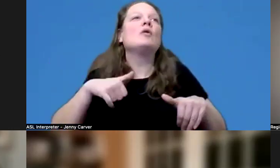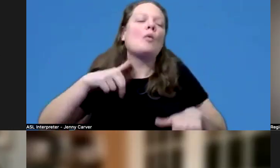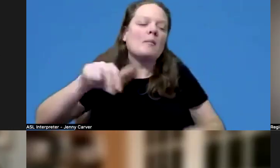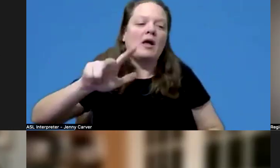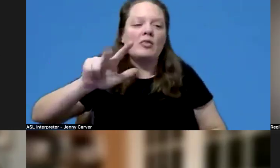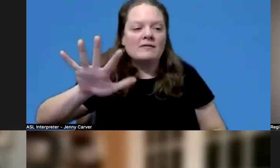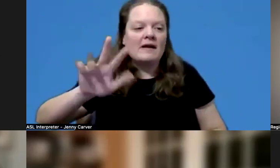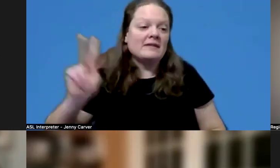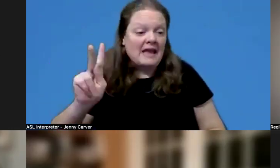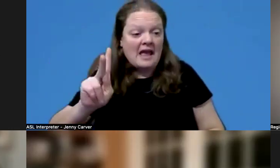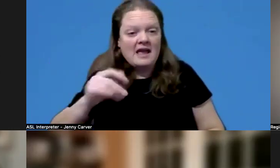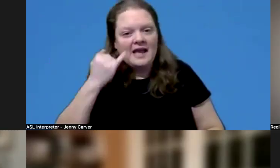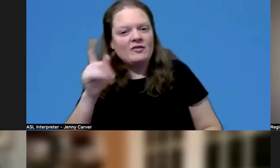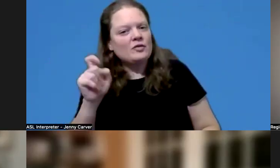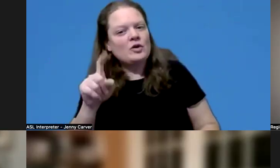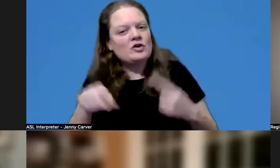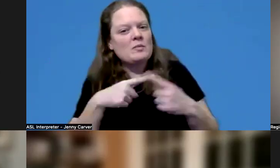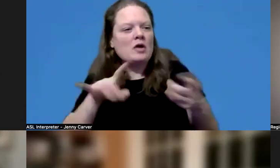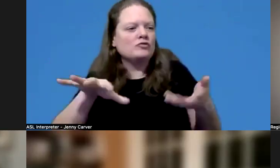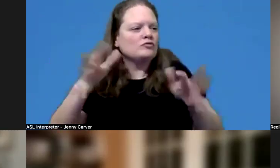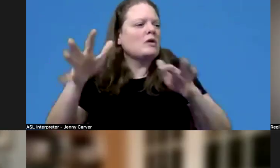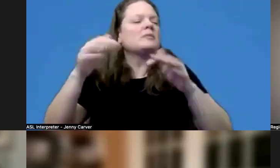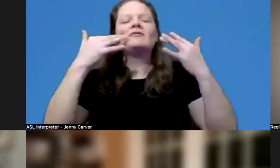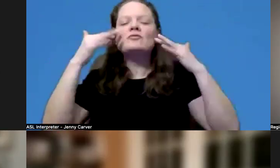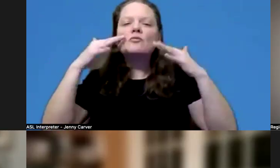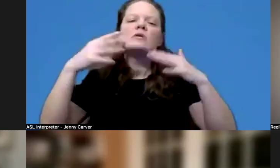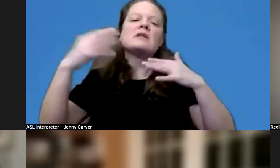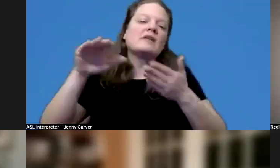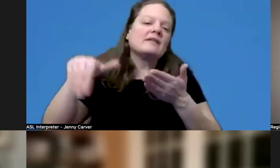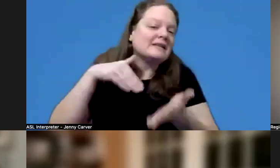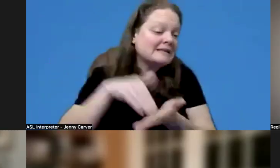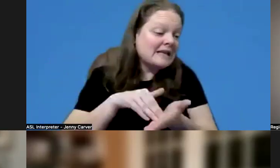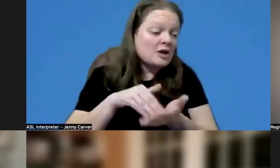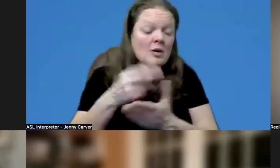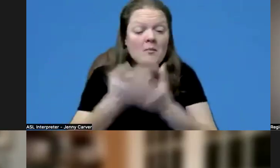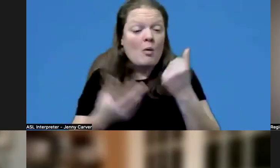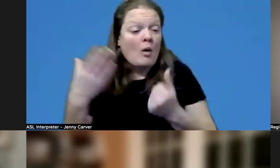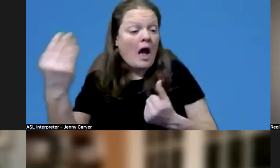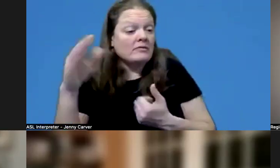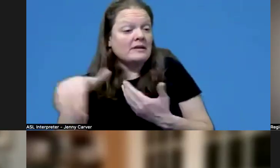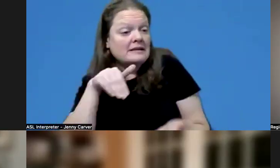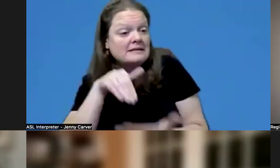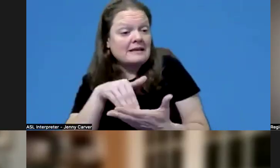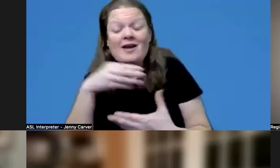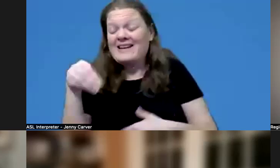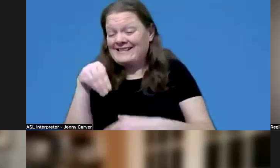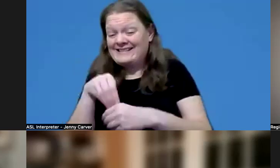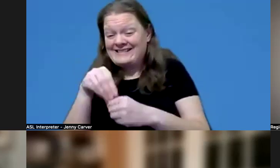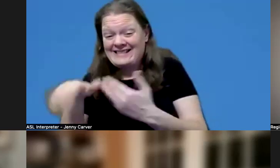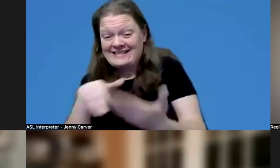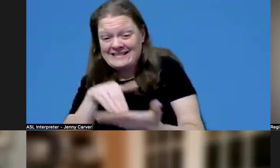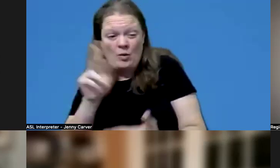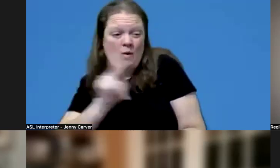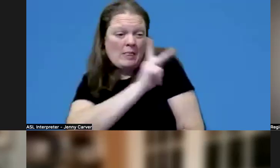other questions about disruptive noise outside of the center. I can tell you that both outside of the center and inside the center where the patients are